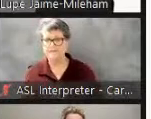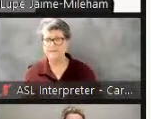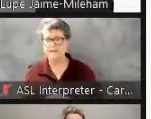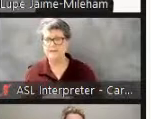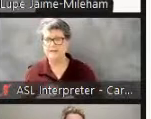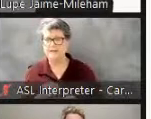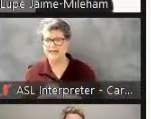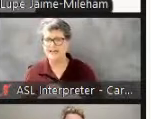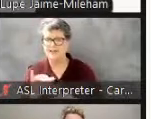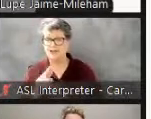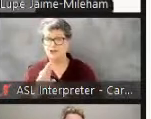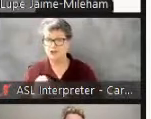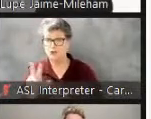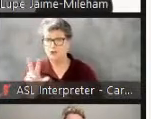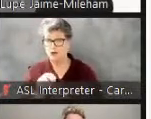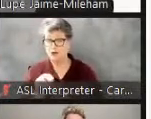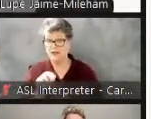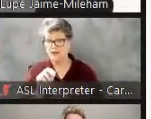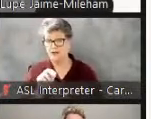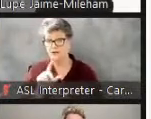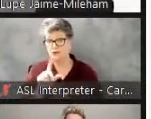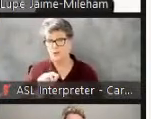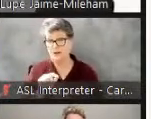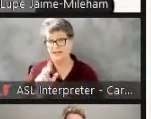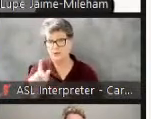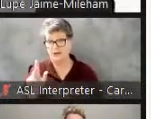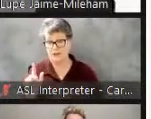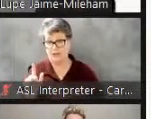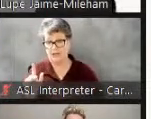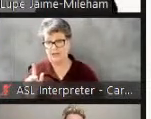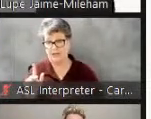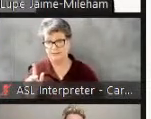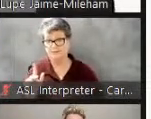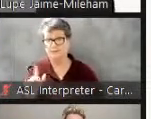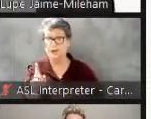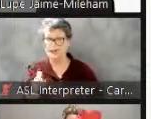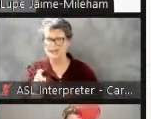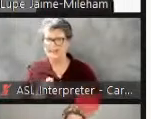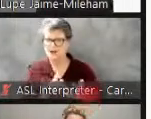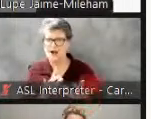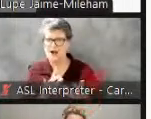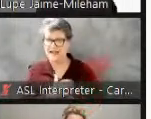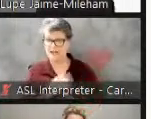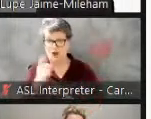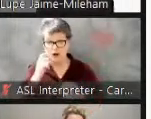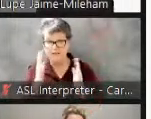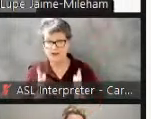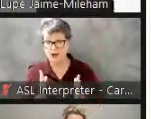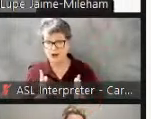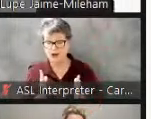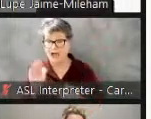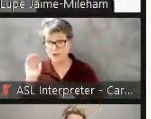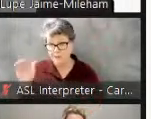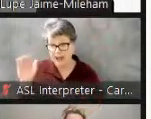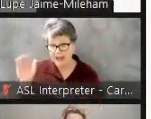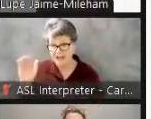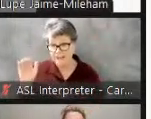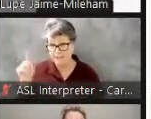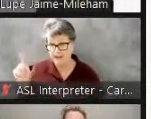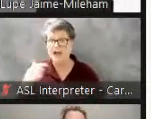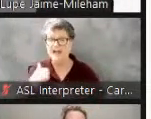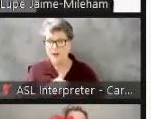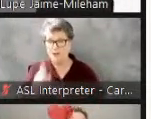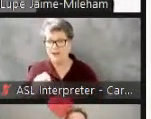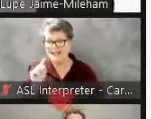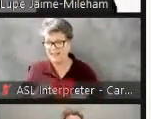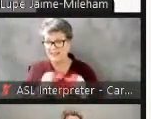ending June 30th, 2023. We need to contact our governor and remind him that we need this